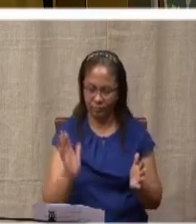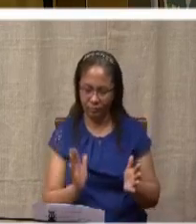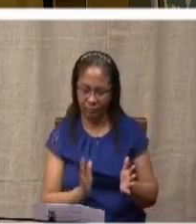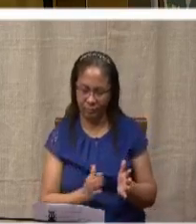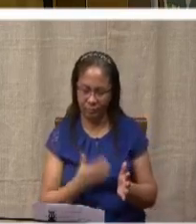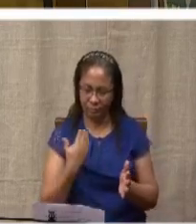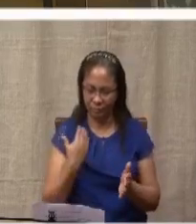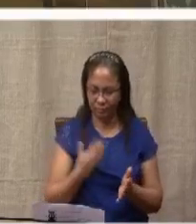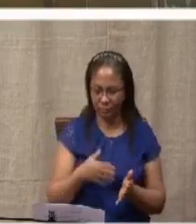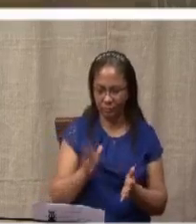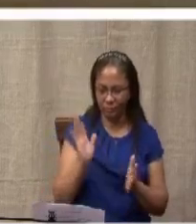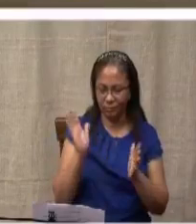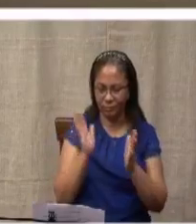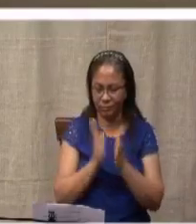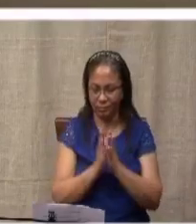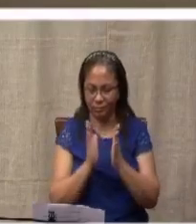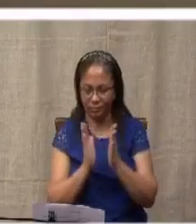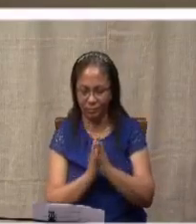lives